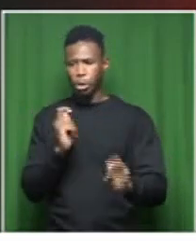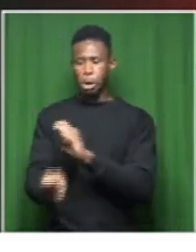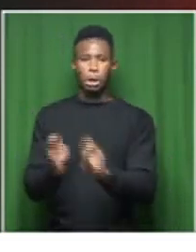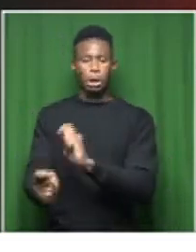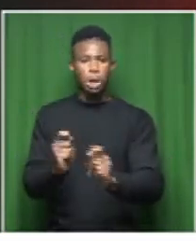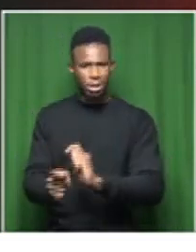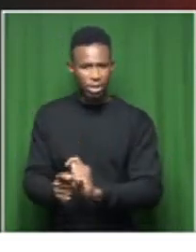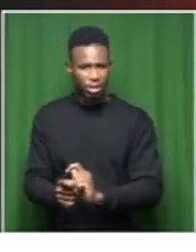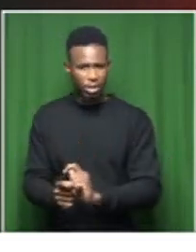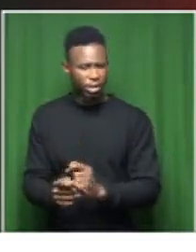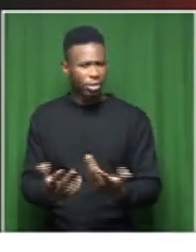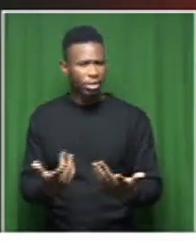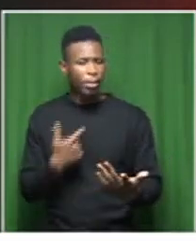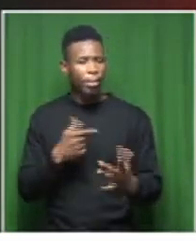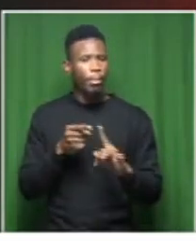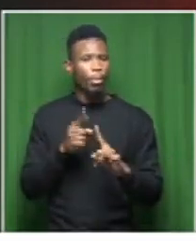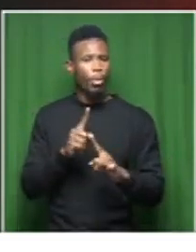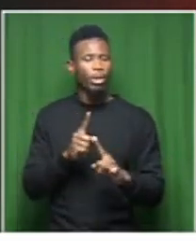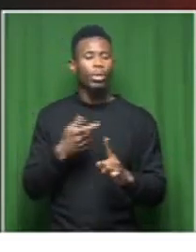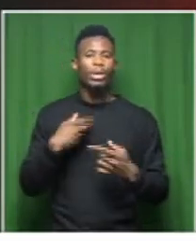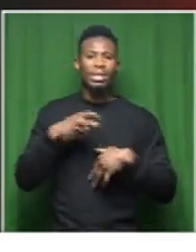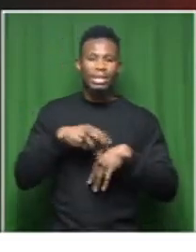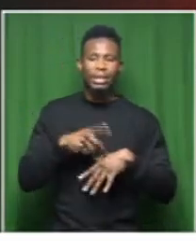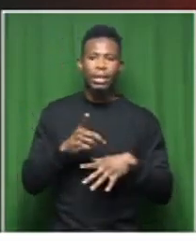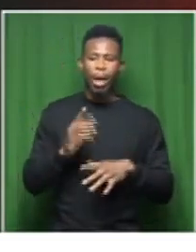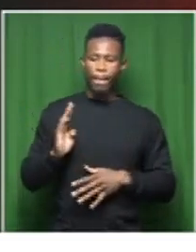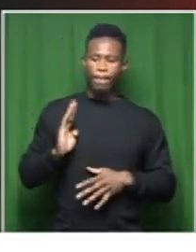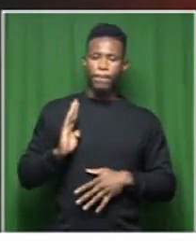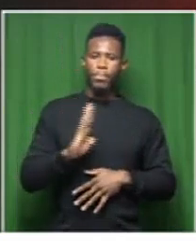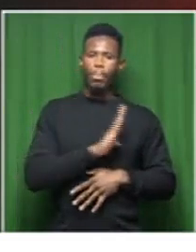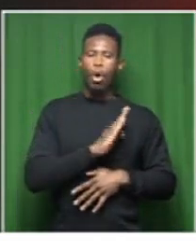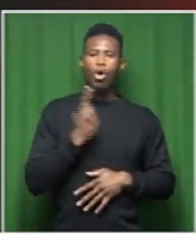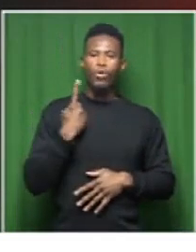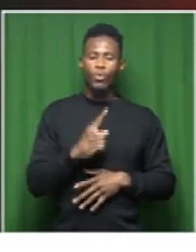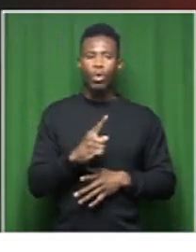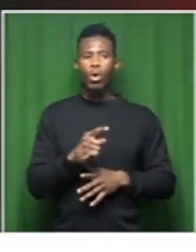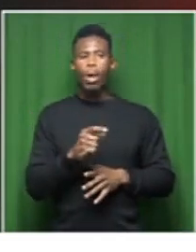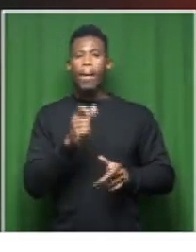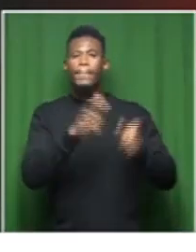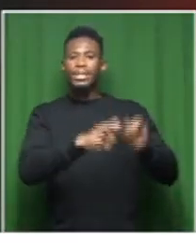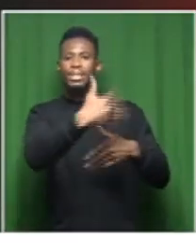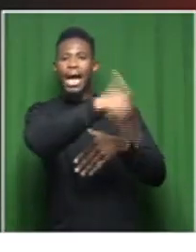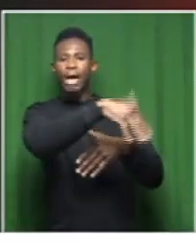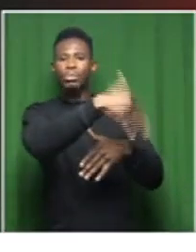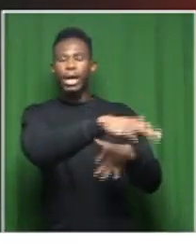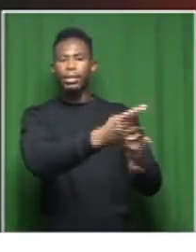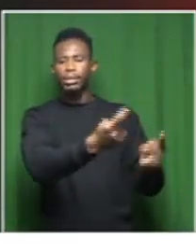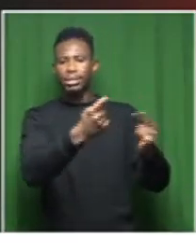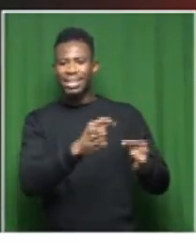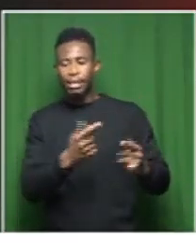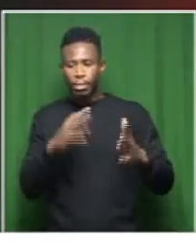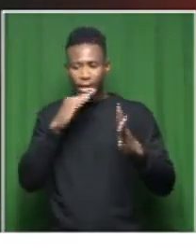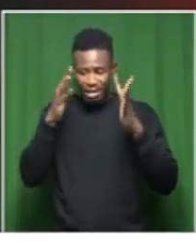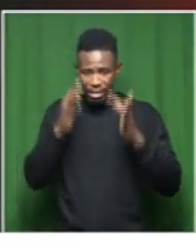am I leading to? I'm trying to say we need an immigration board, which is not where the determination is not done by Home Affairs